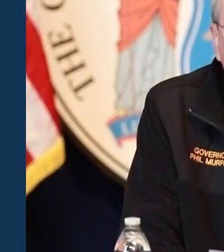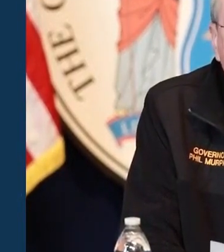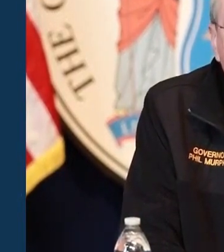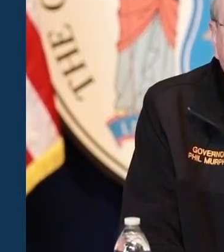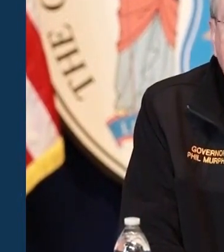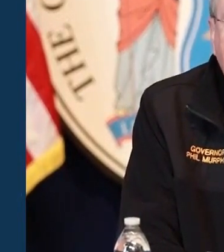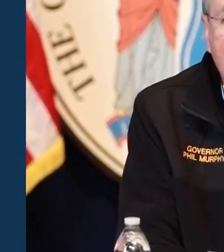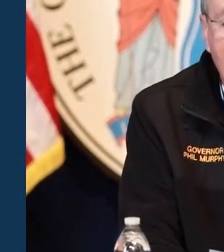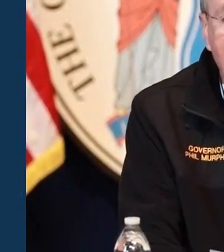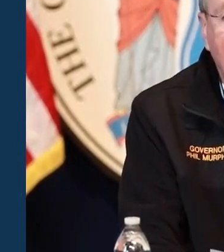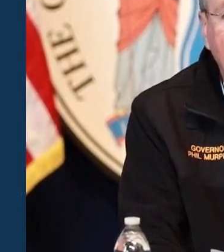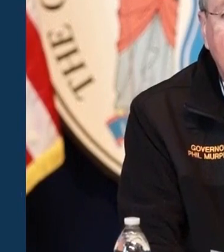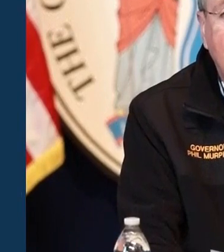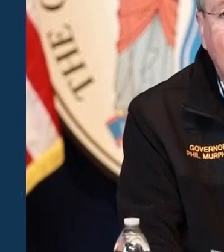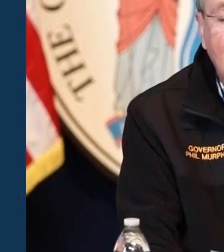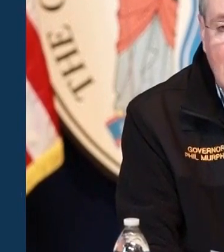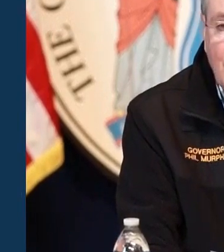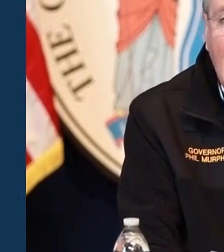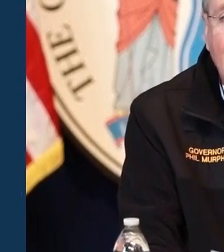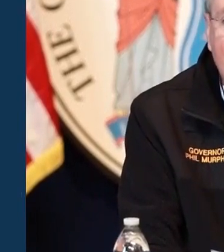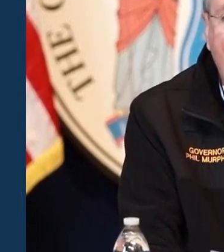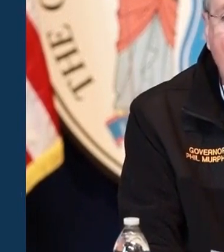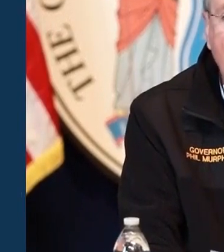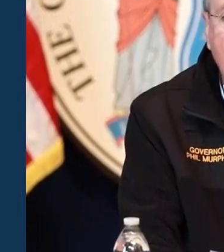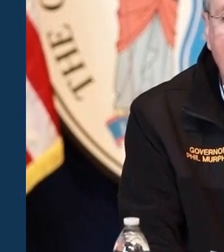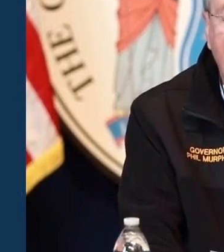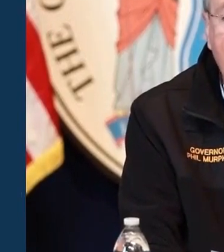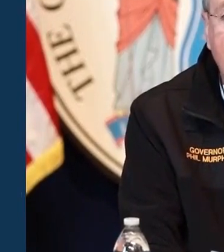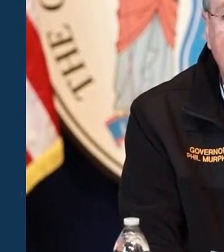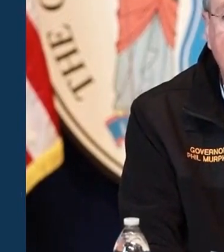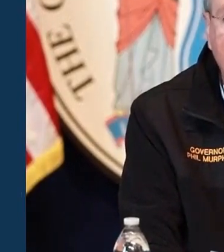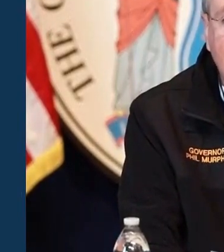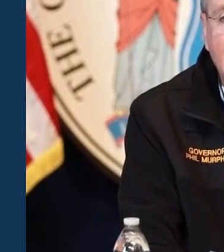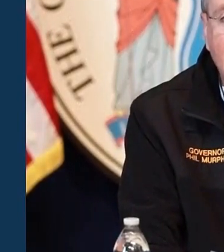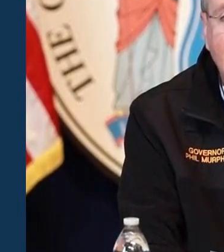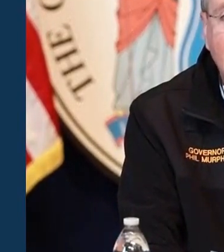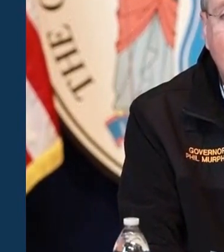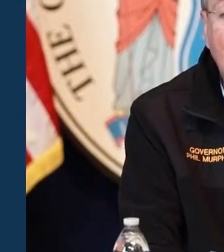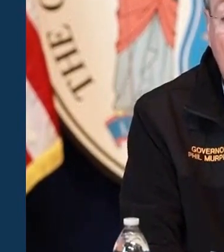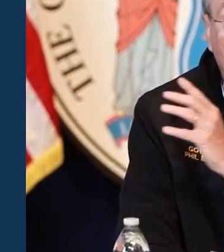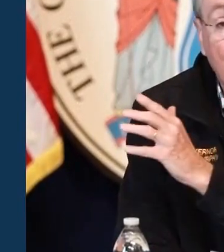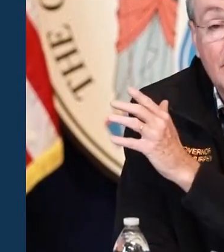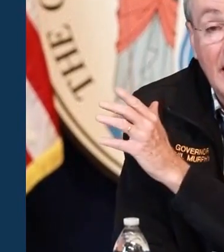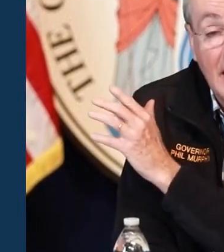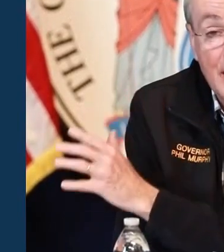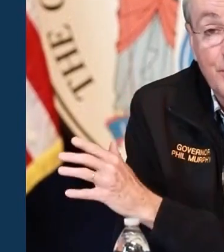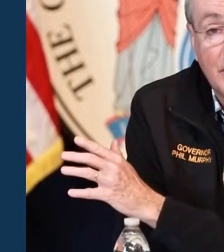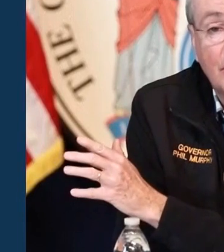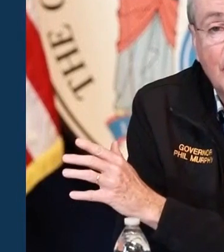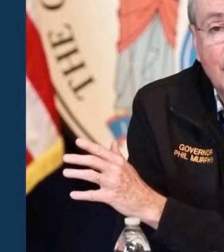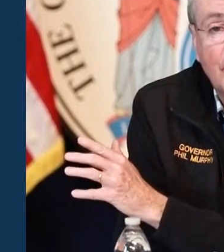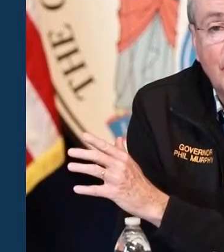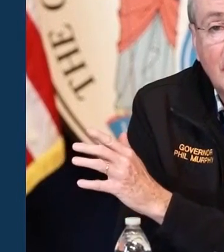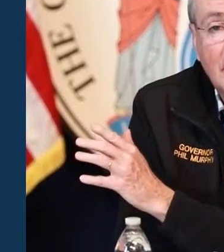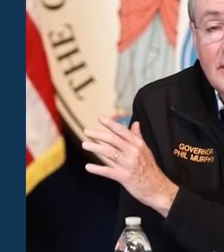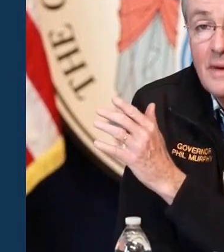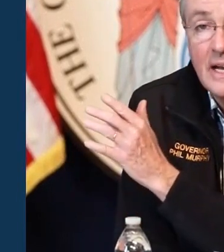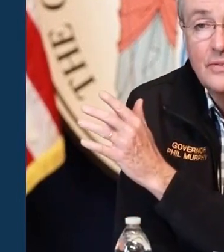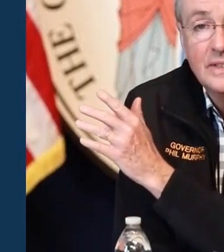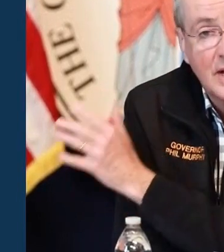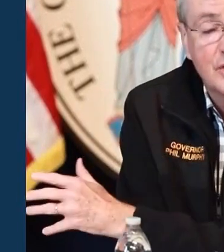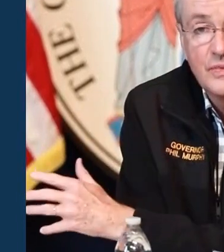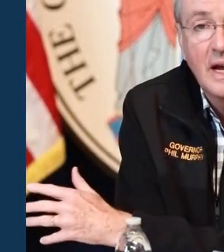place. And again, remember, when we flatten the curve of the number of people who are infected, we lower the amount of hospitalizations,